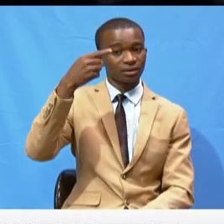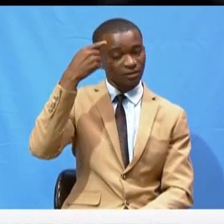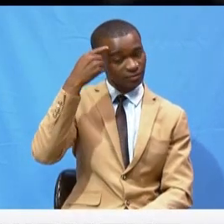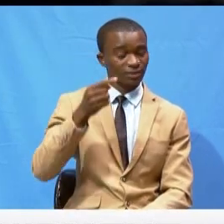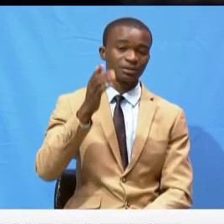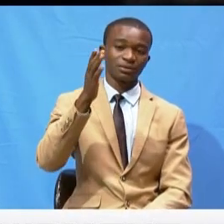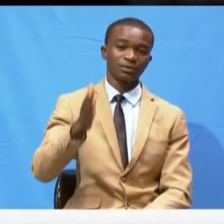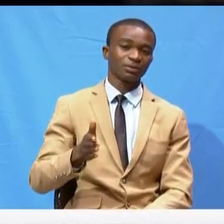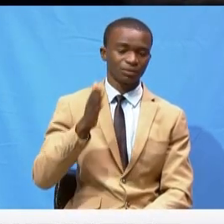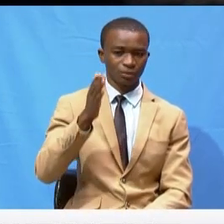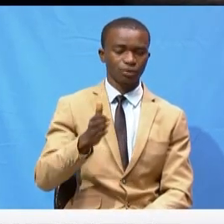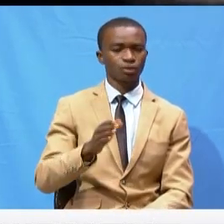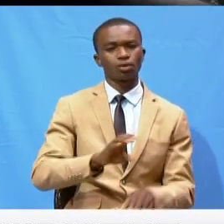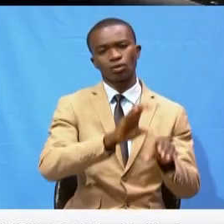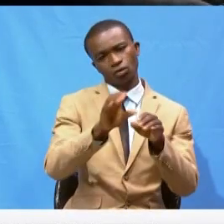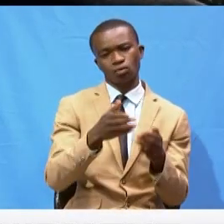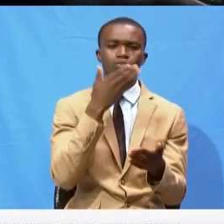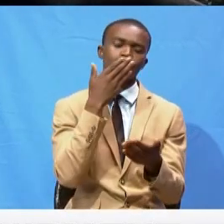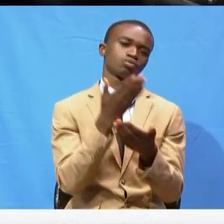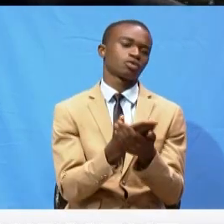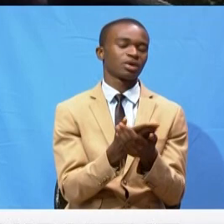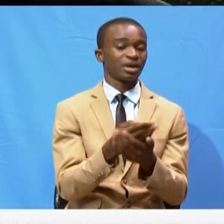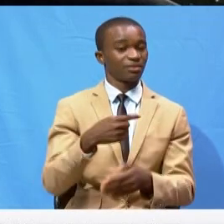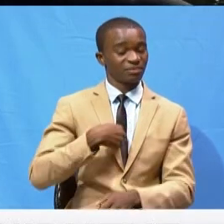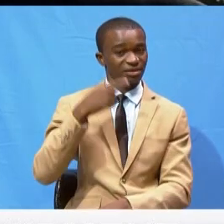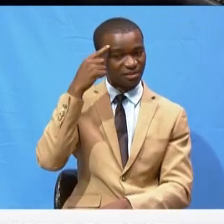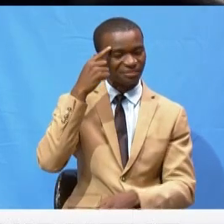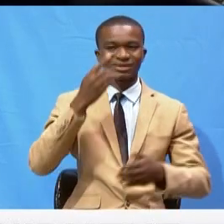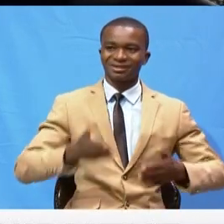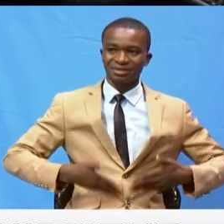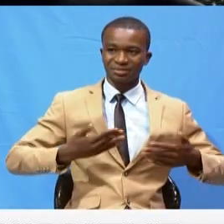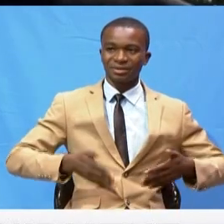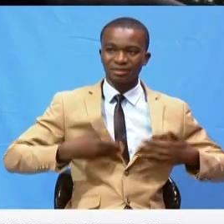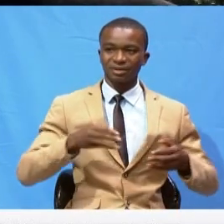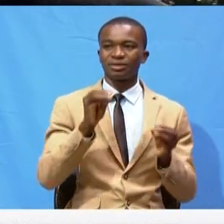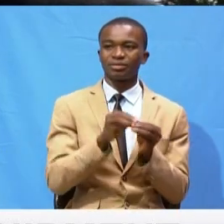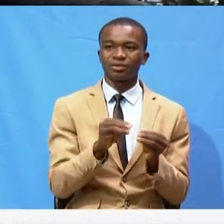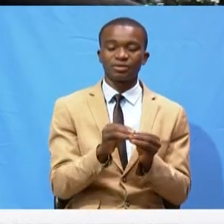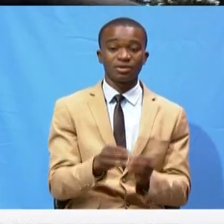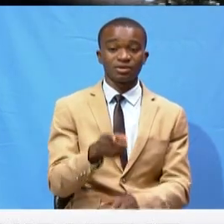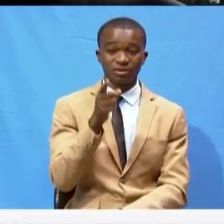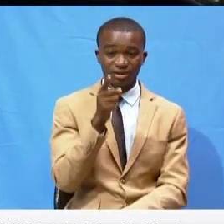that even your proposal and suggestion that this is an alternative that will definitely,